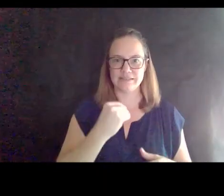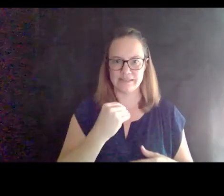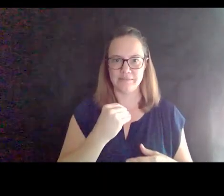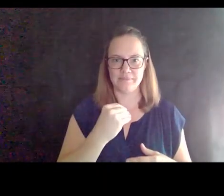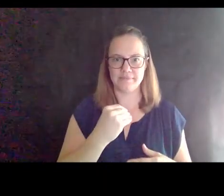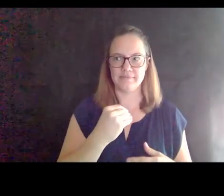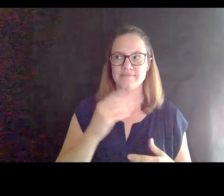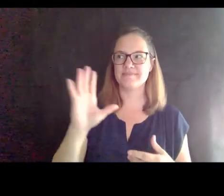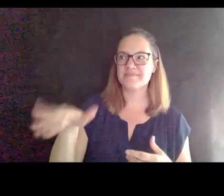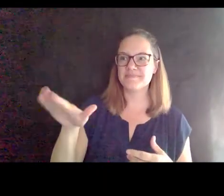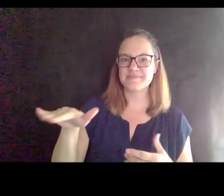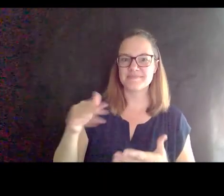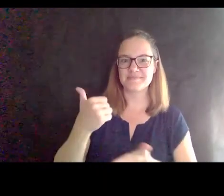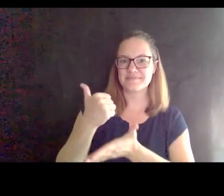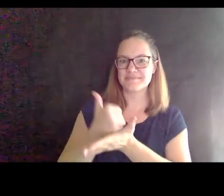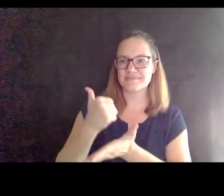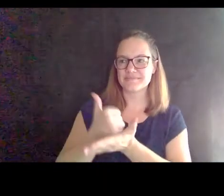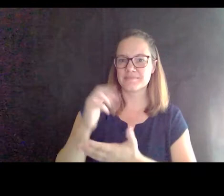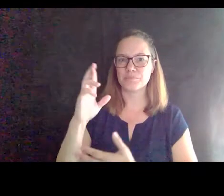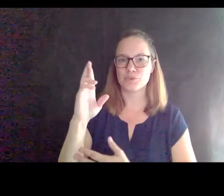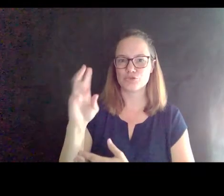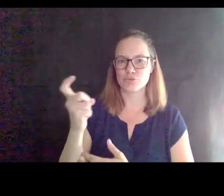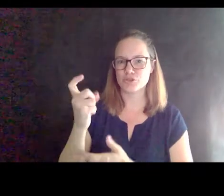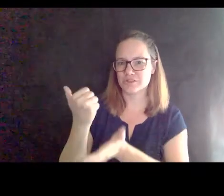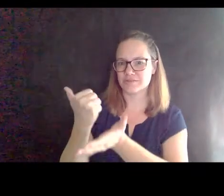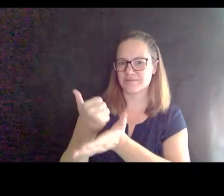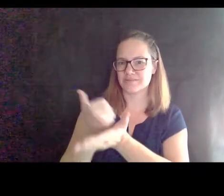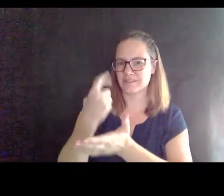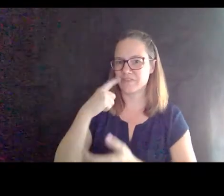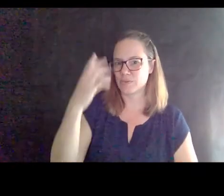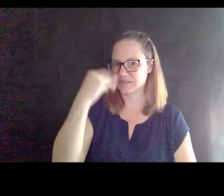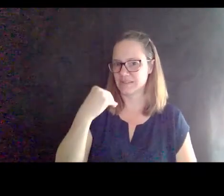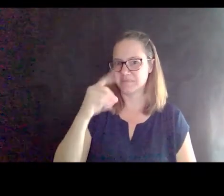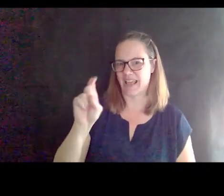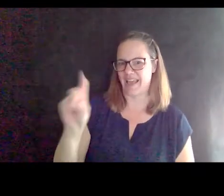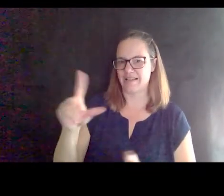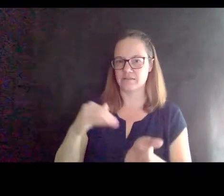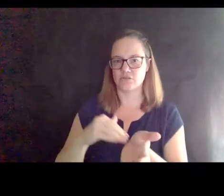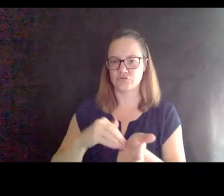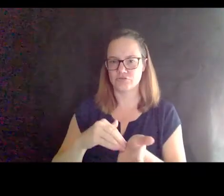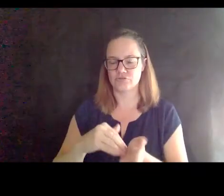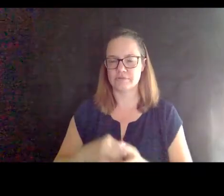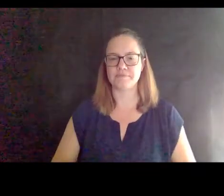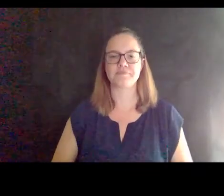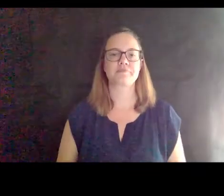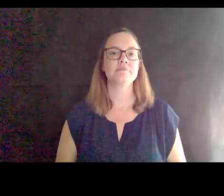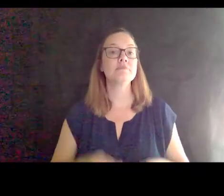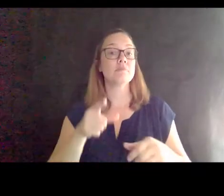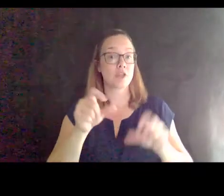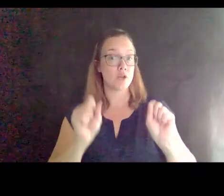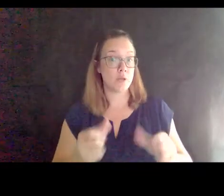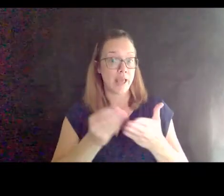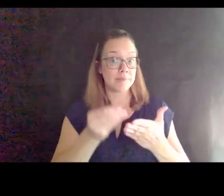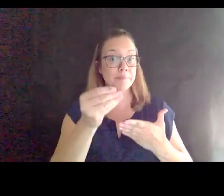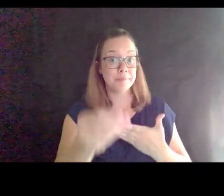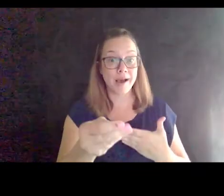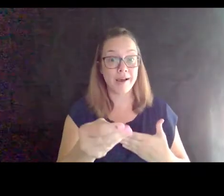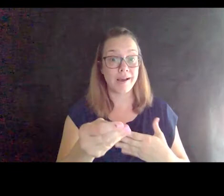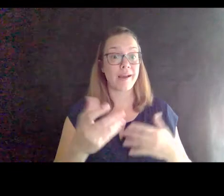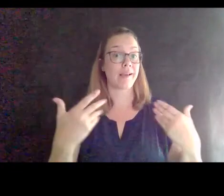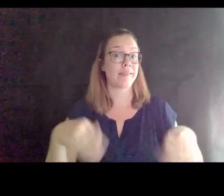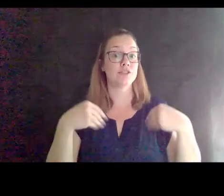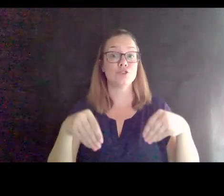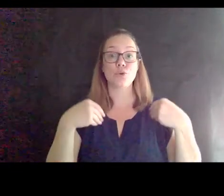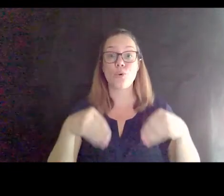getting some type of prescription sleep aid. There's also things that you can buy, medications that you can buy